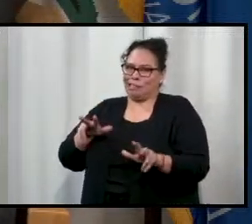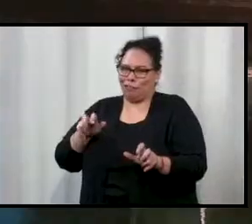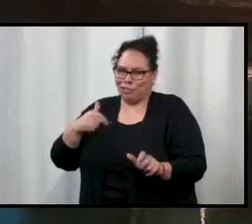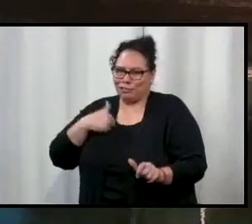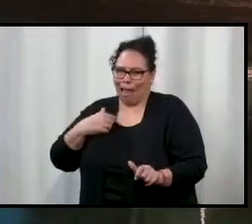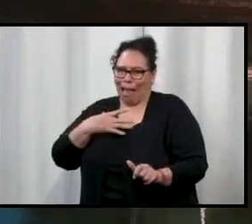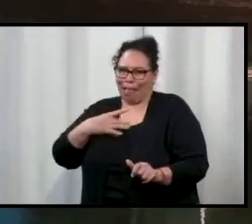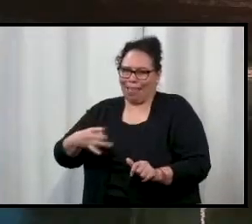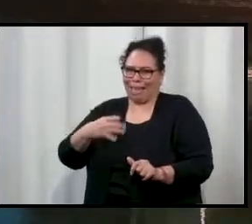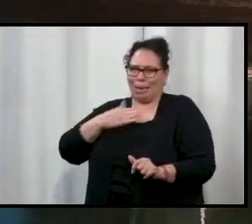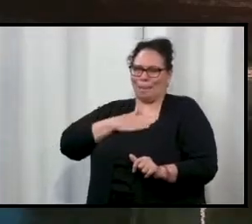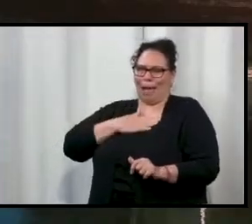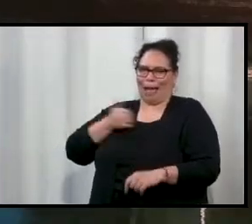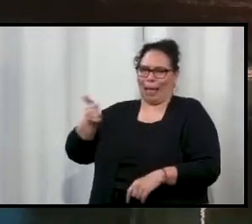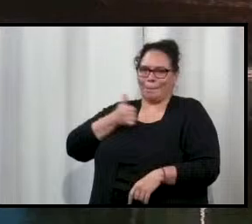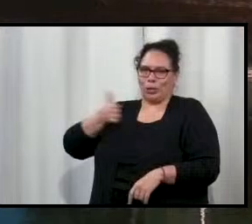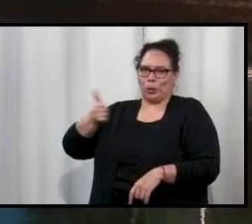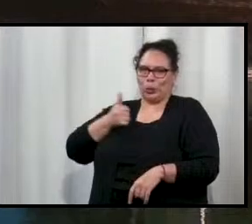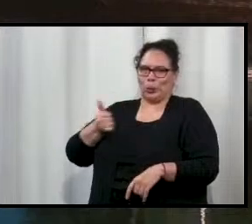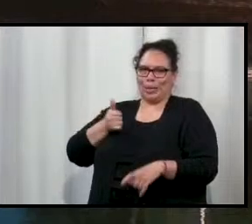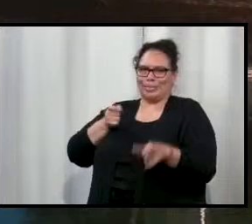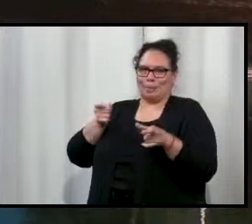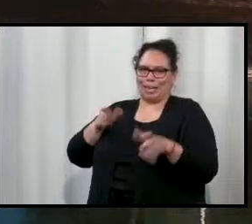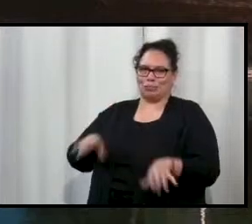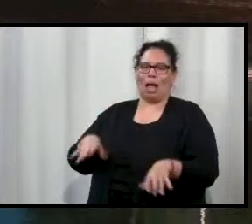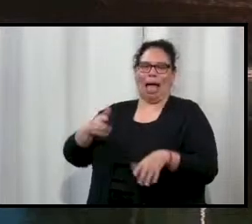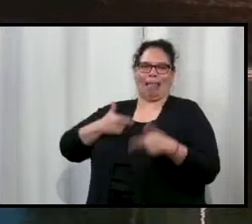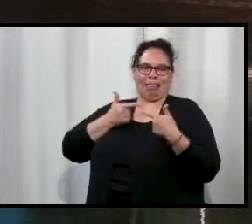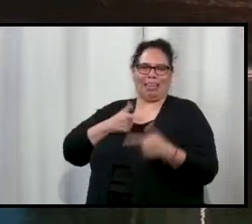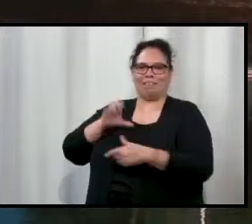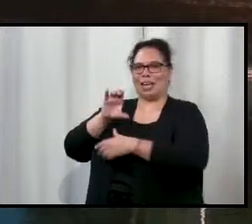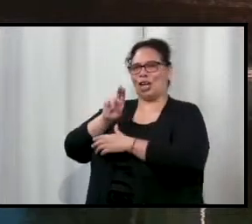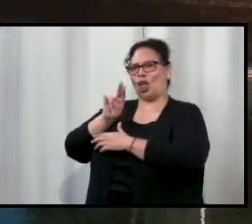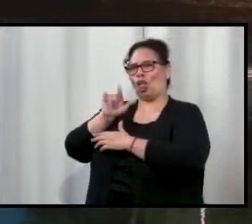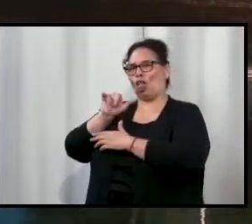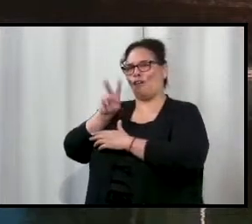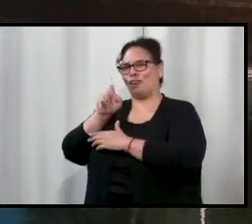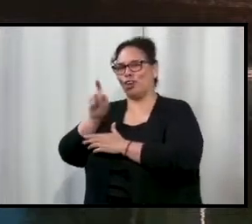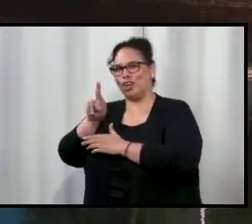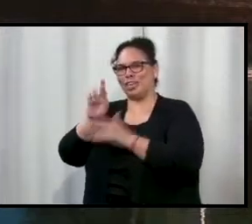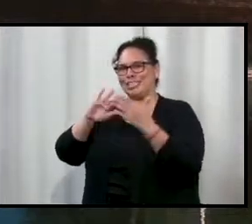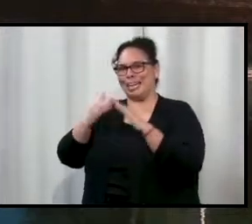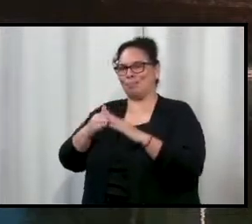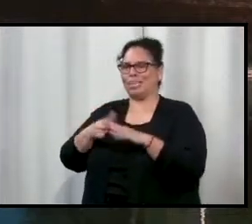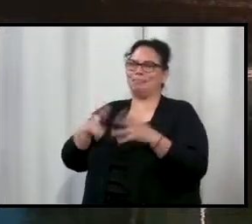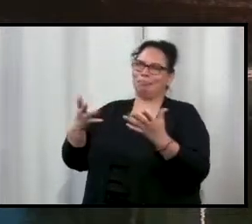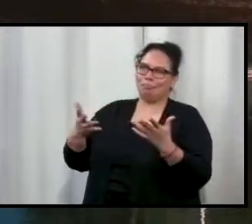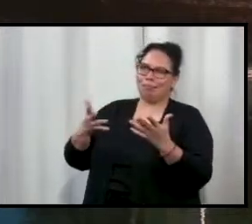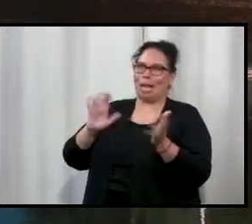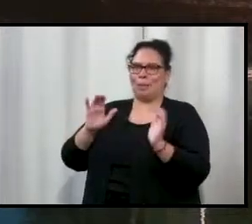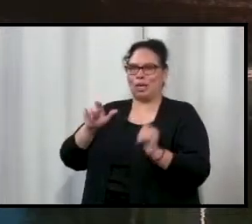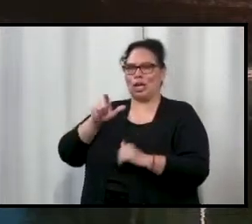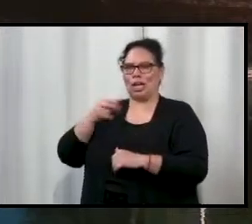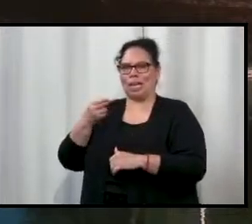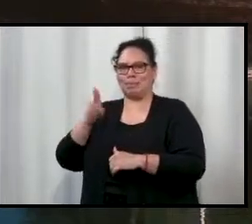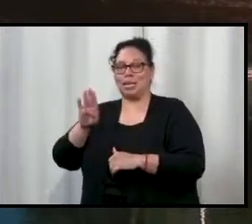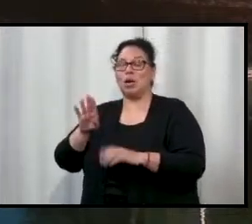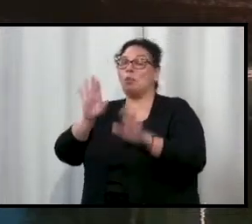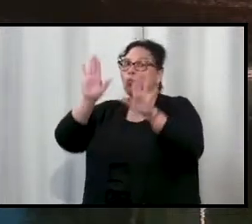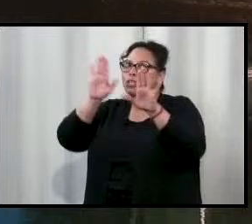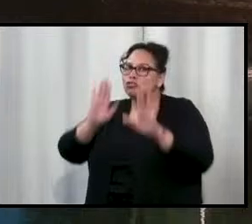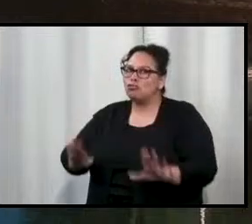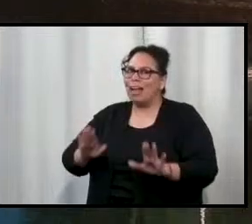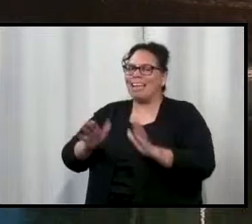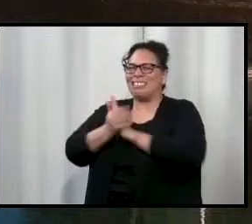my commute is manageable. I live in Culver, so that's a lot better than when we were in Huntington. But what's great about Long Beach is the talent pool. So we